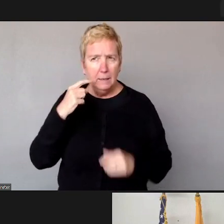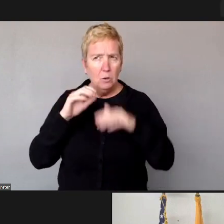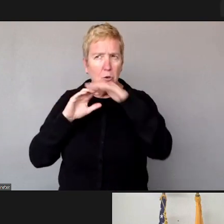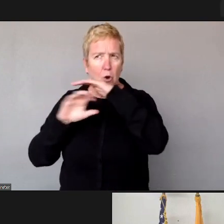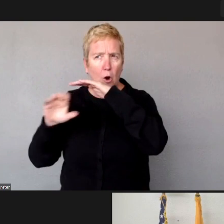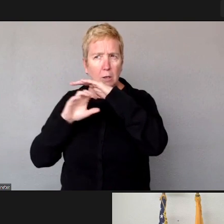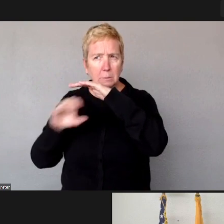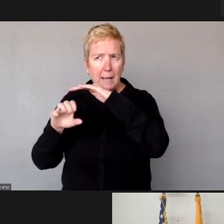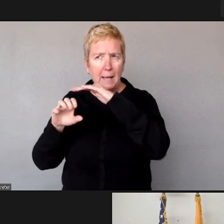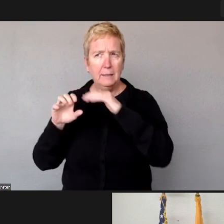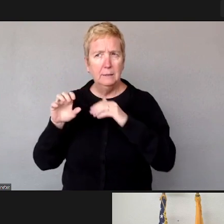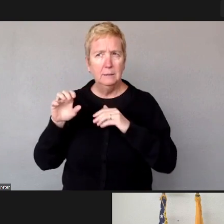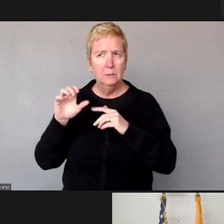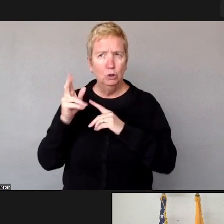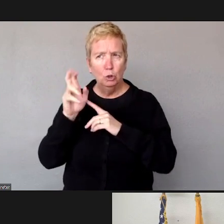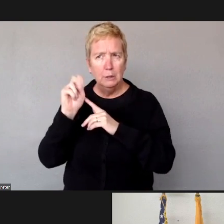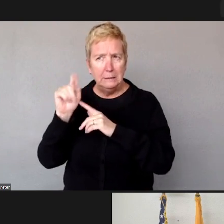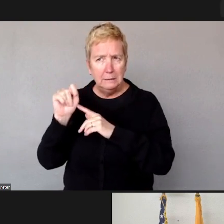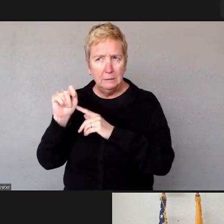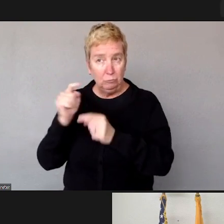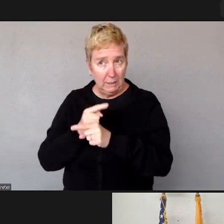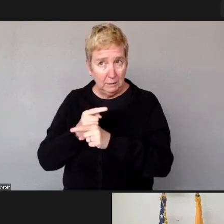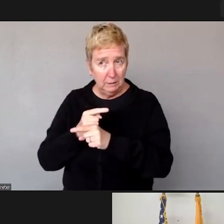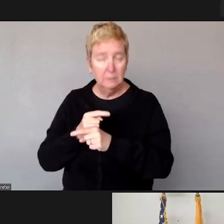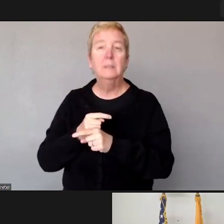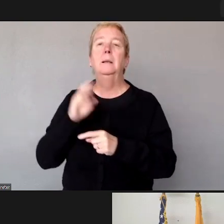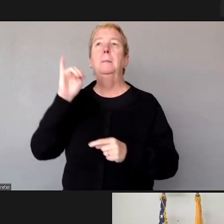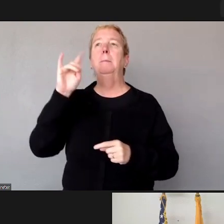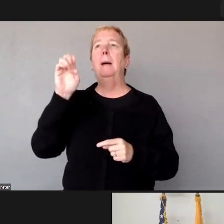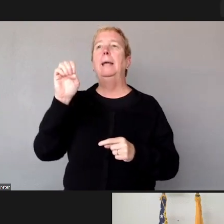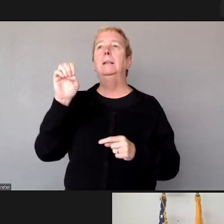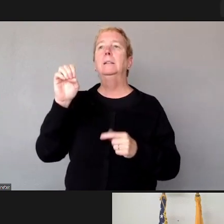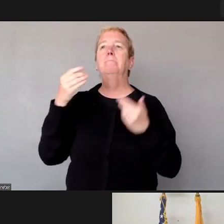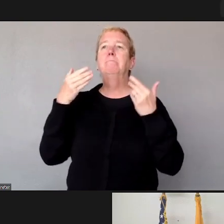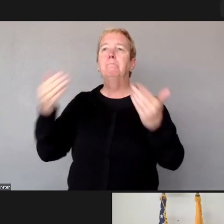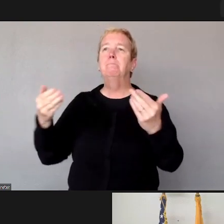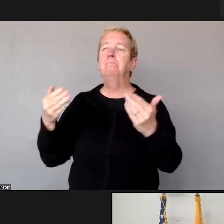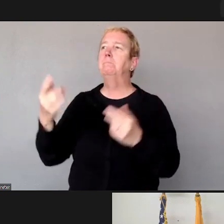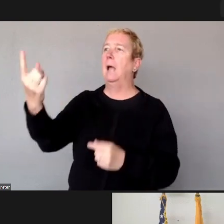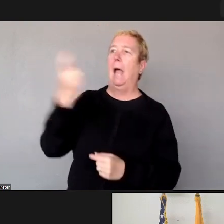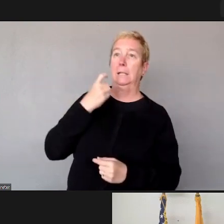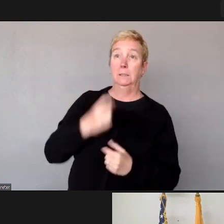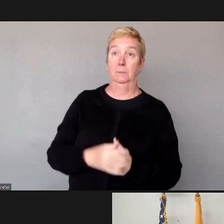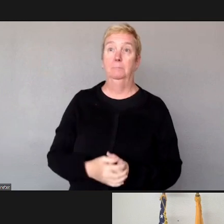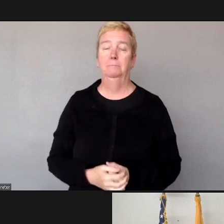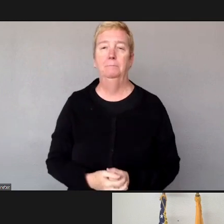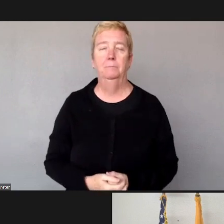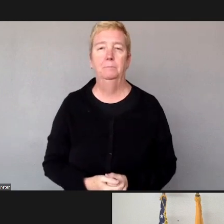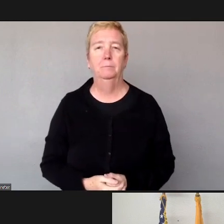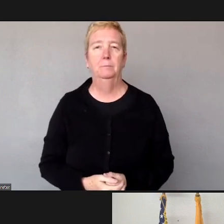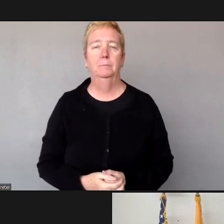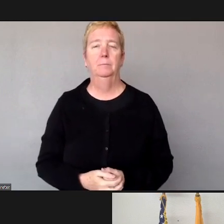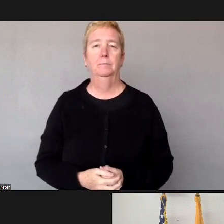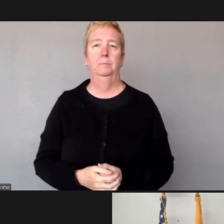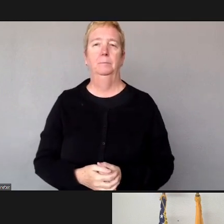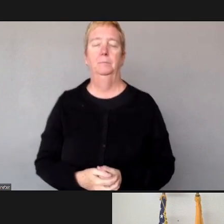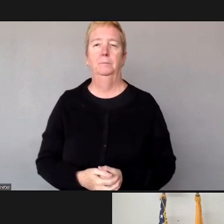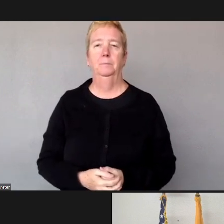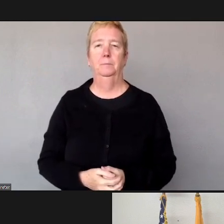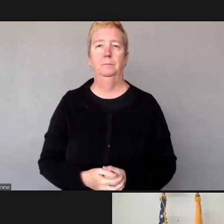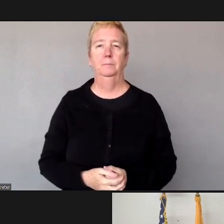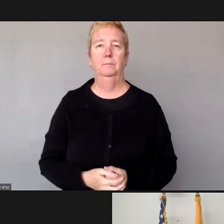Current Argus. Mike, you should be able to unmute yourself and ask your question.